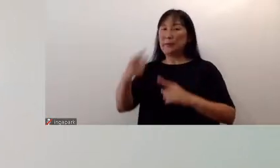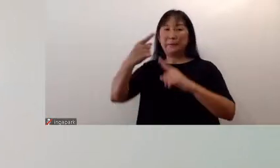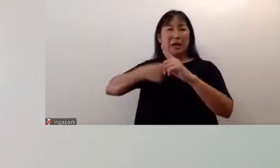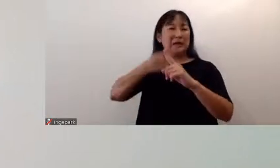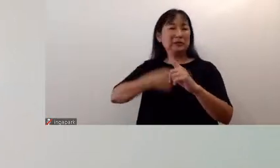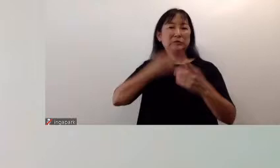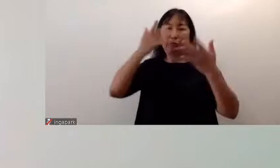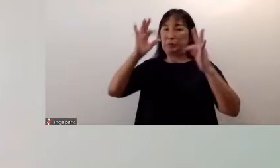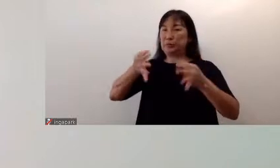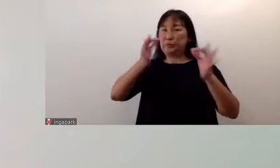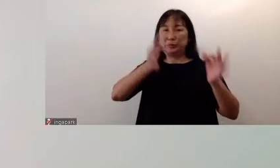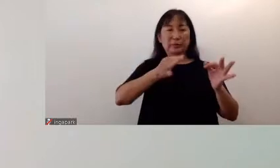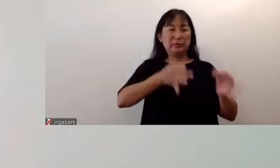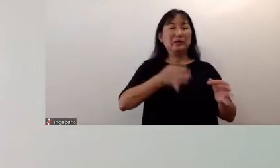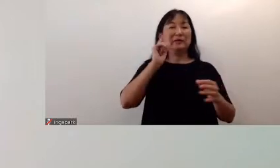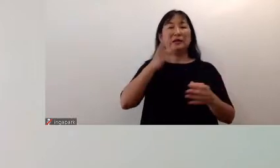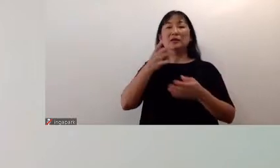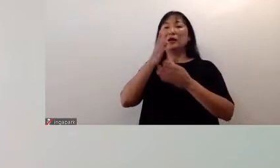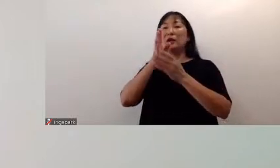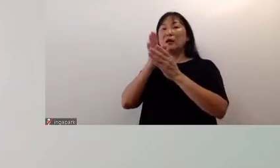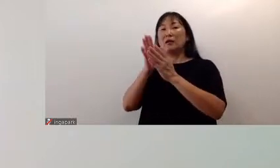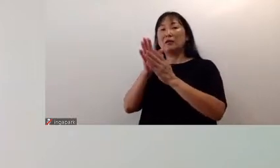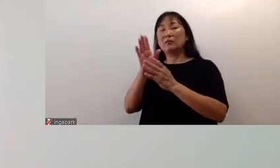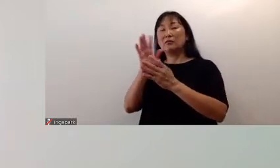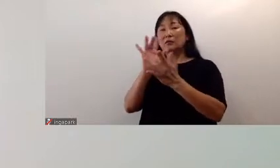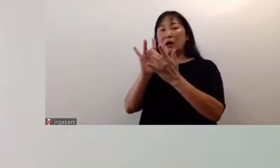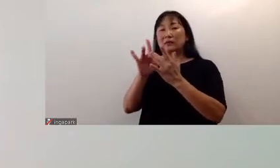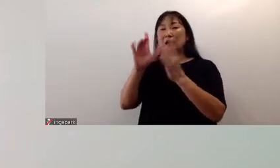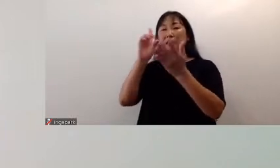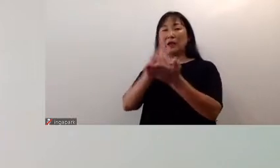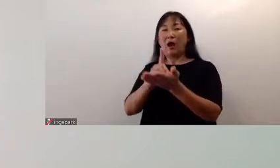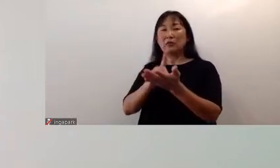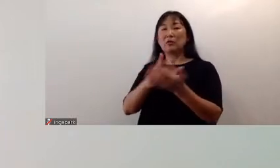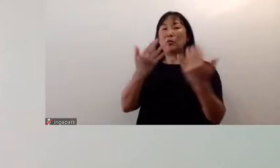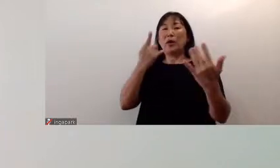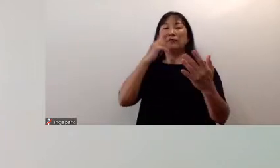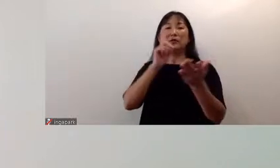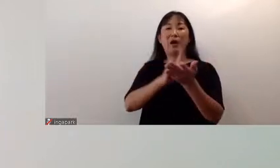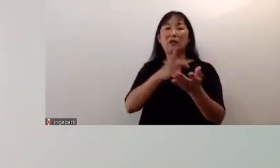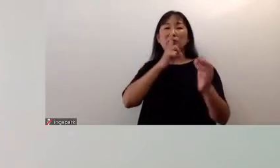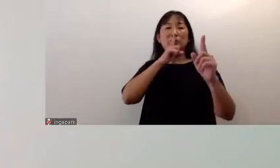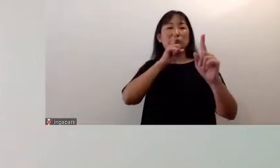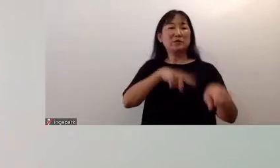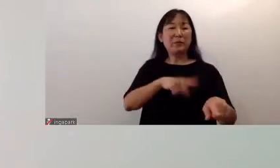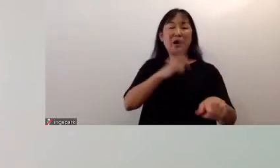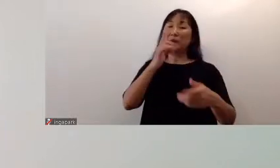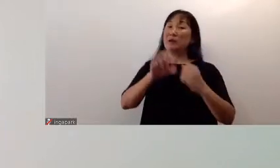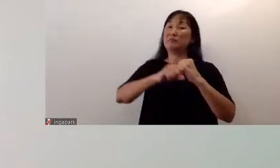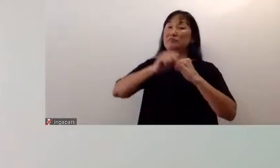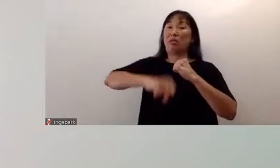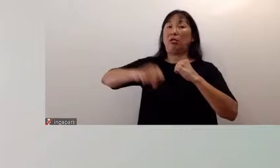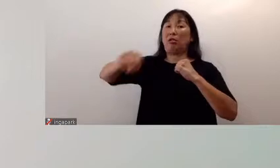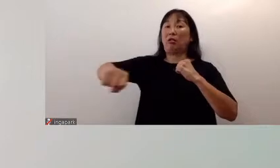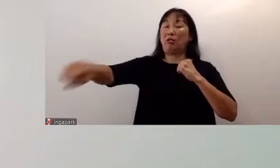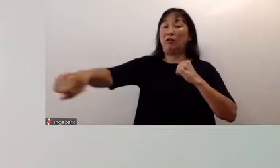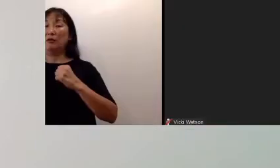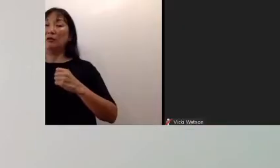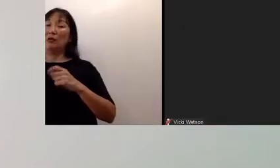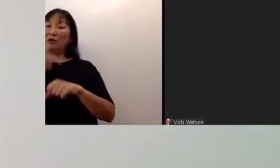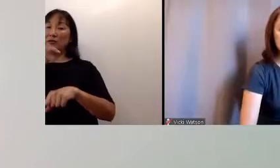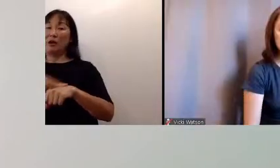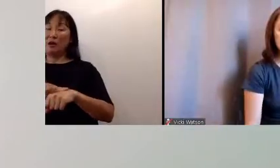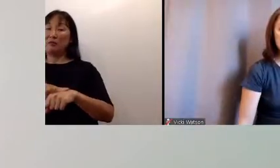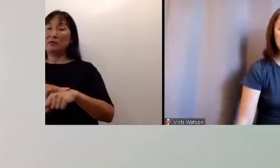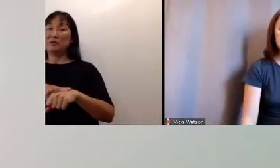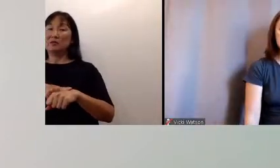months, because they have to get responses from your doctor. So if you start that process now, it is likely that it could be completed before the start of the